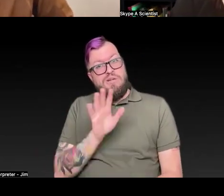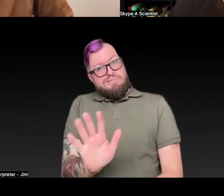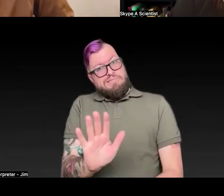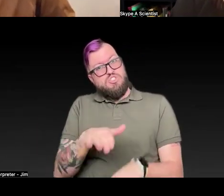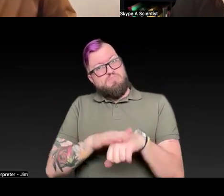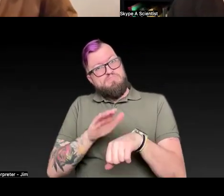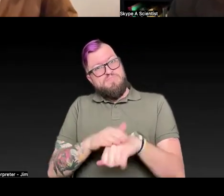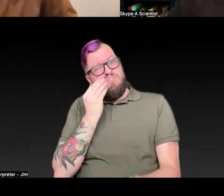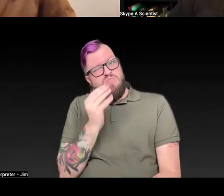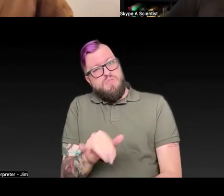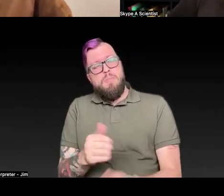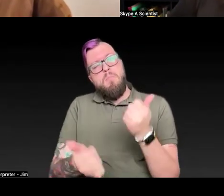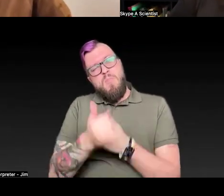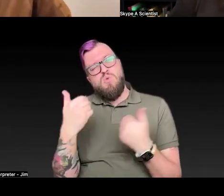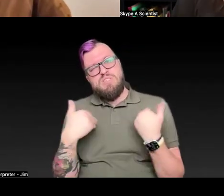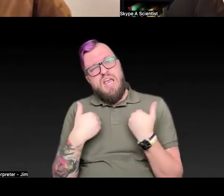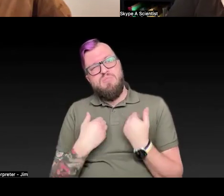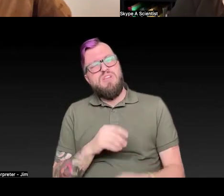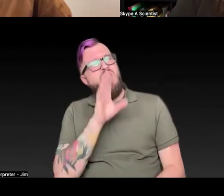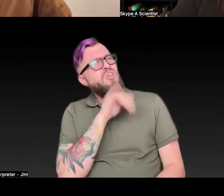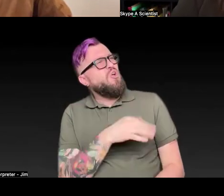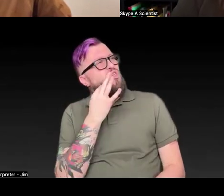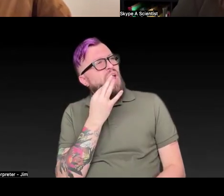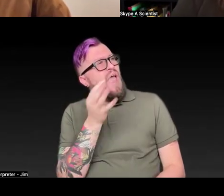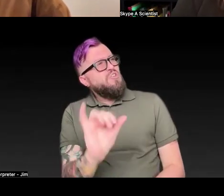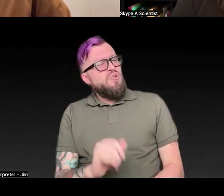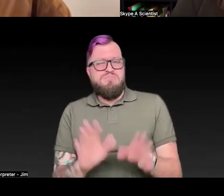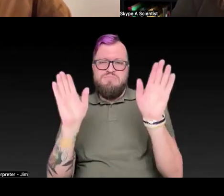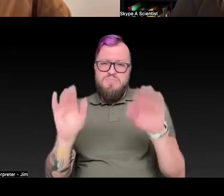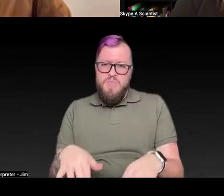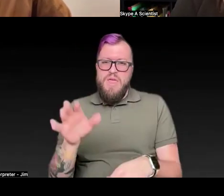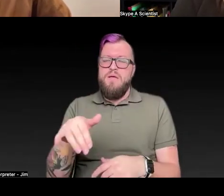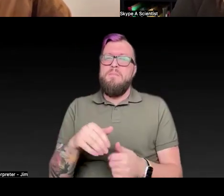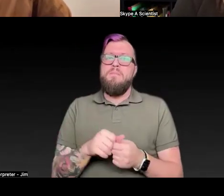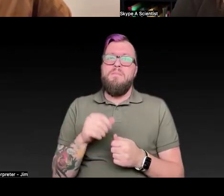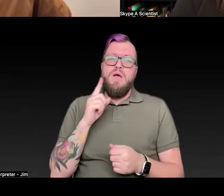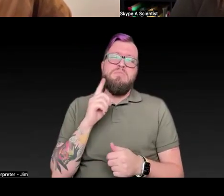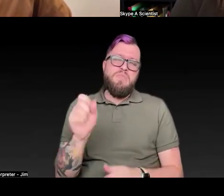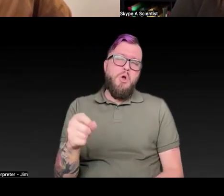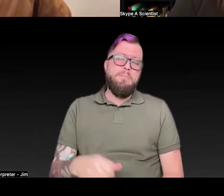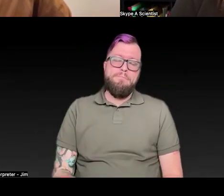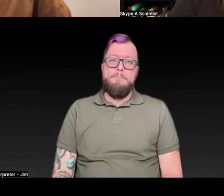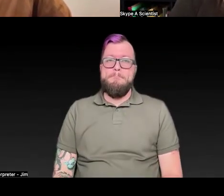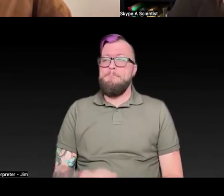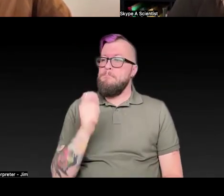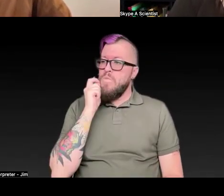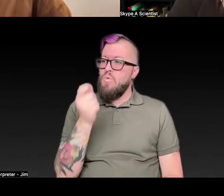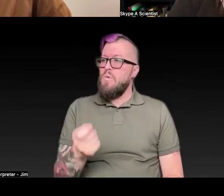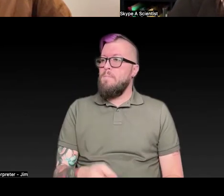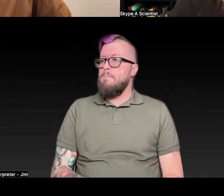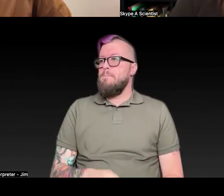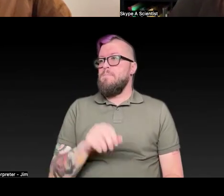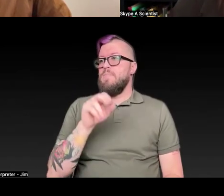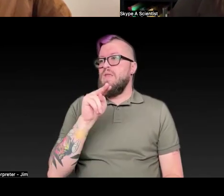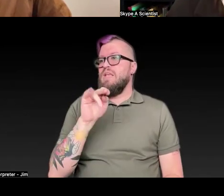I think most animals will do Oh, well, that. you're a cat, you know? Yeah, exactly. But yeah, they are. They are. Cool. Nina wants to